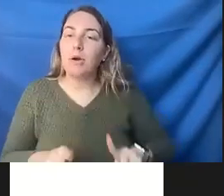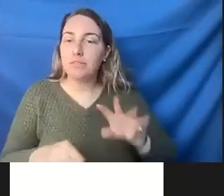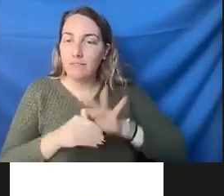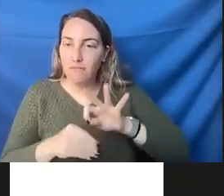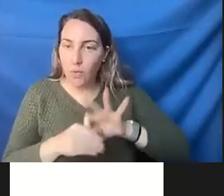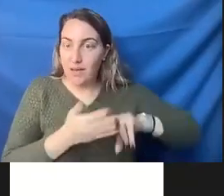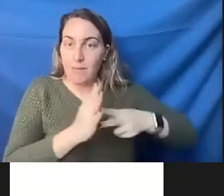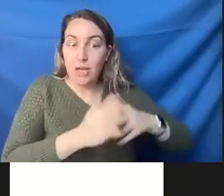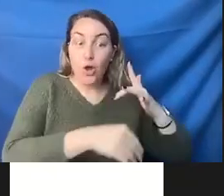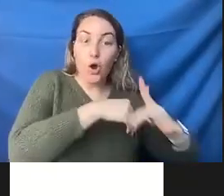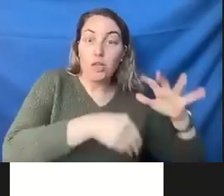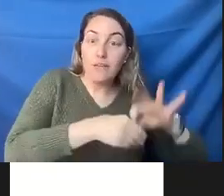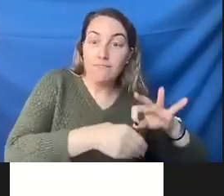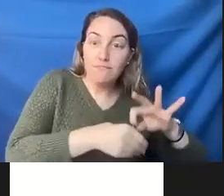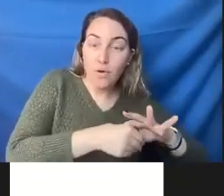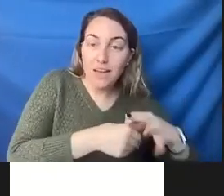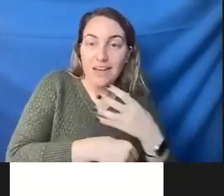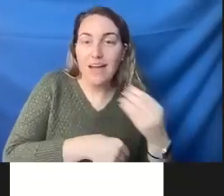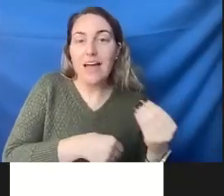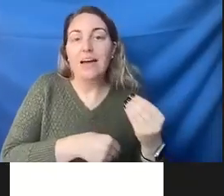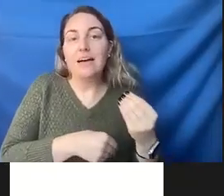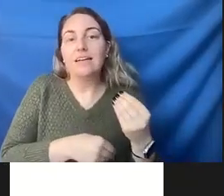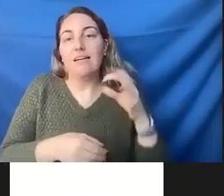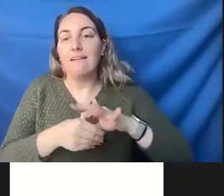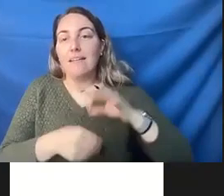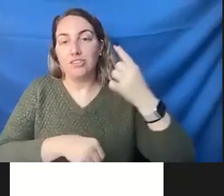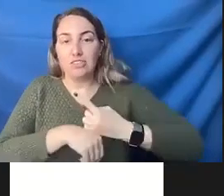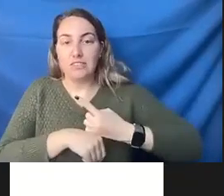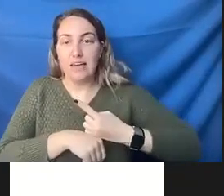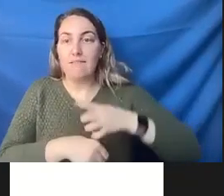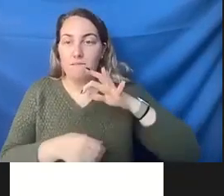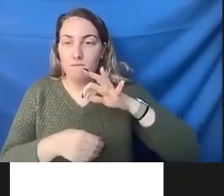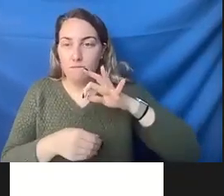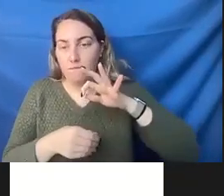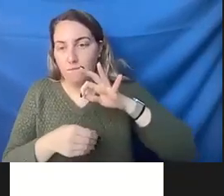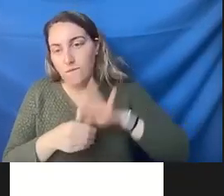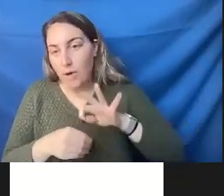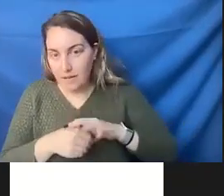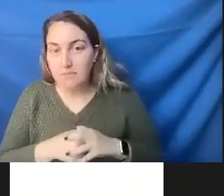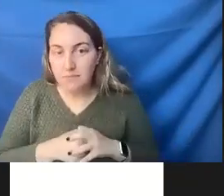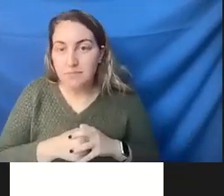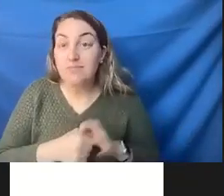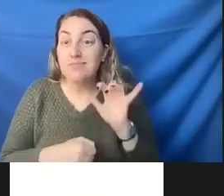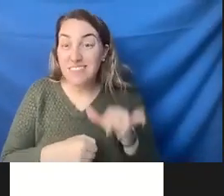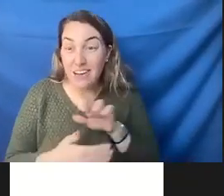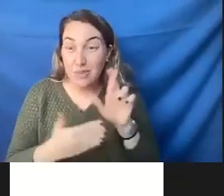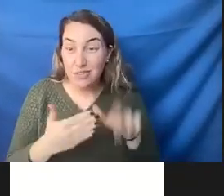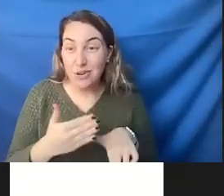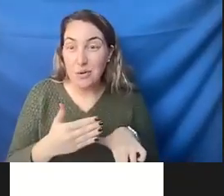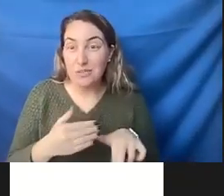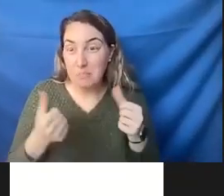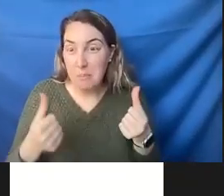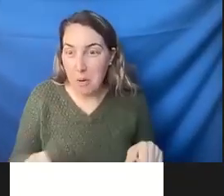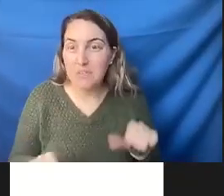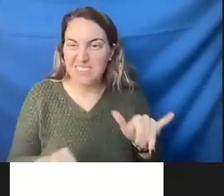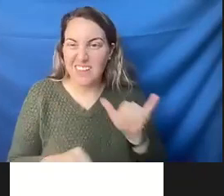voting make up the unofficial election totals that the Board of Elections publishes. So it may take a week or longer to